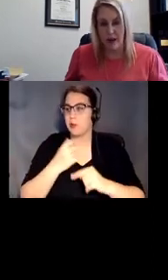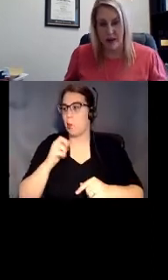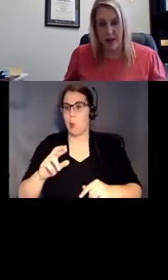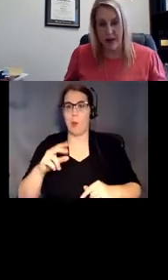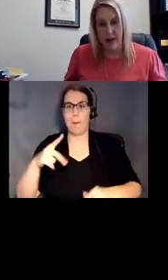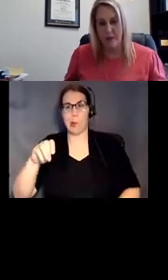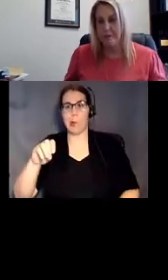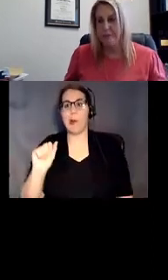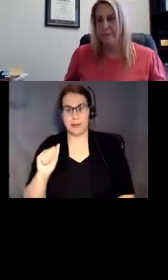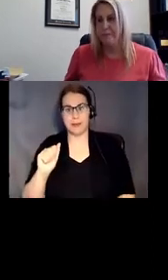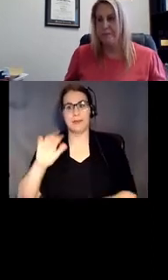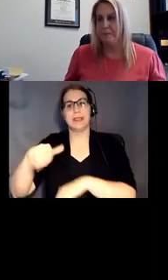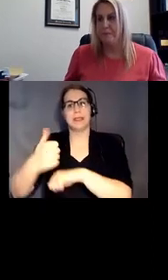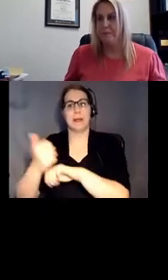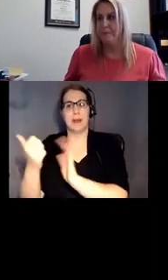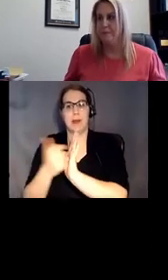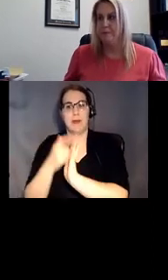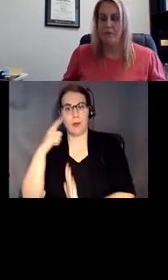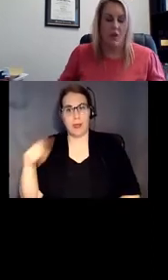also create that account.